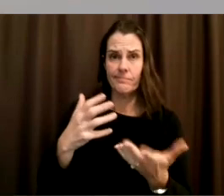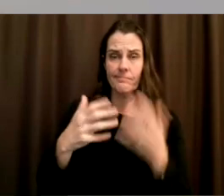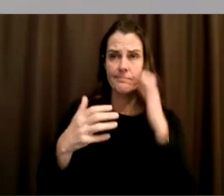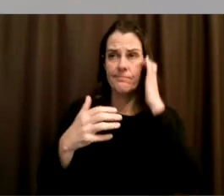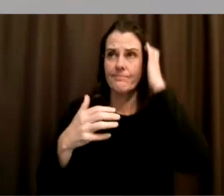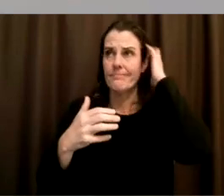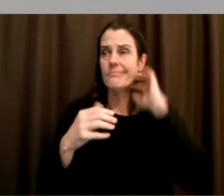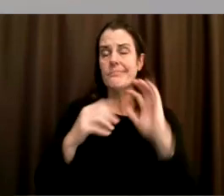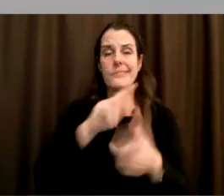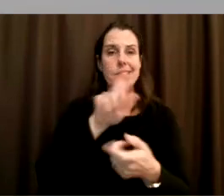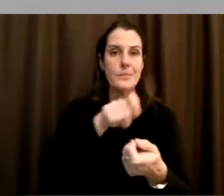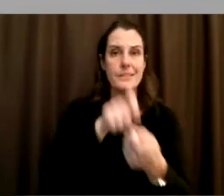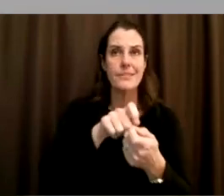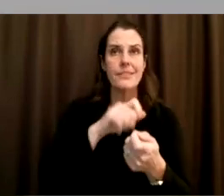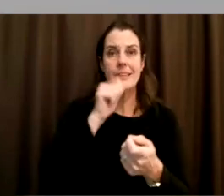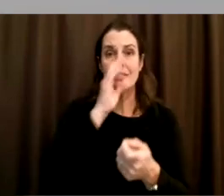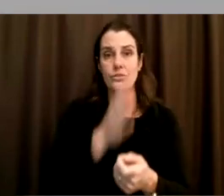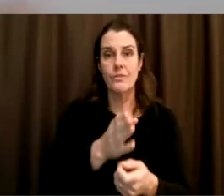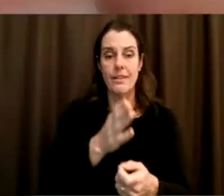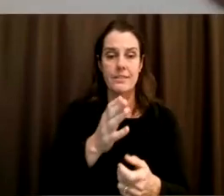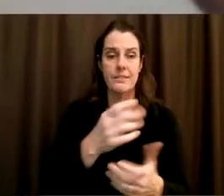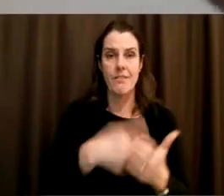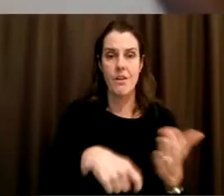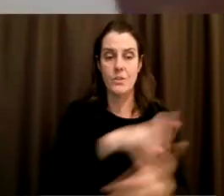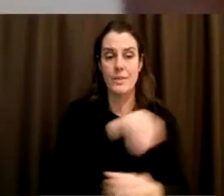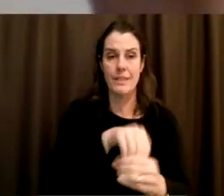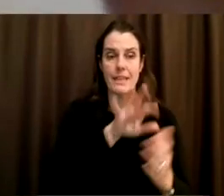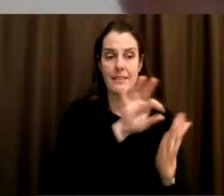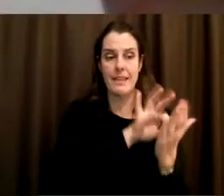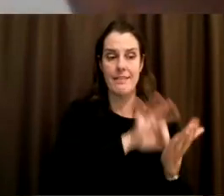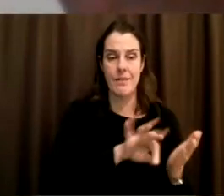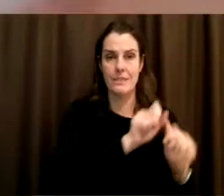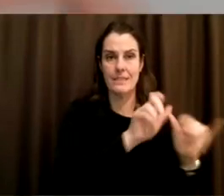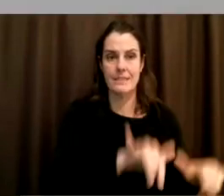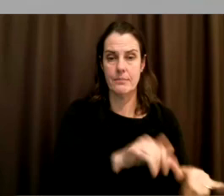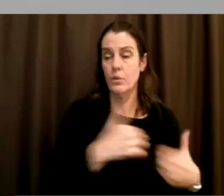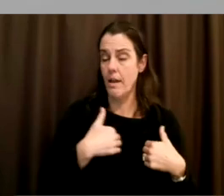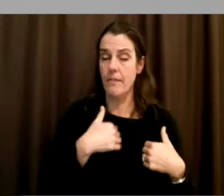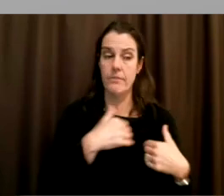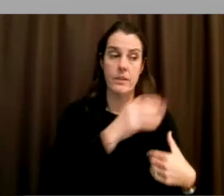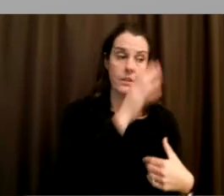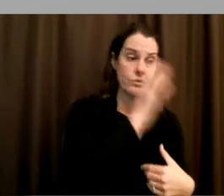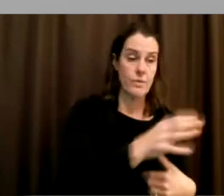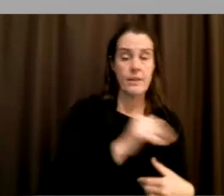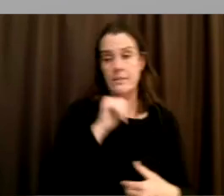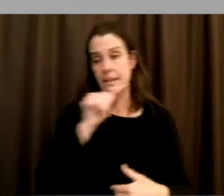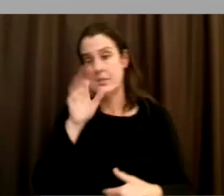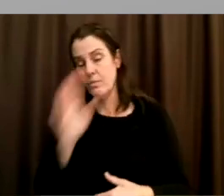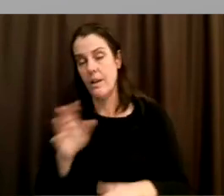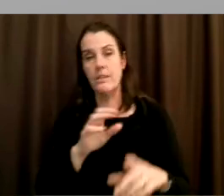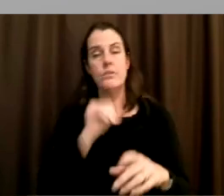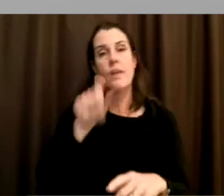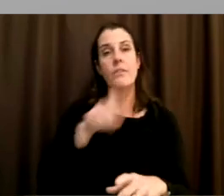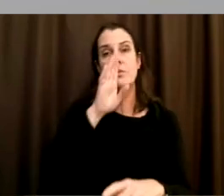designating specific indirect costs within your accounting systems that you have direct and indirect, even if you don't have to report on all of